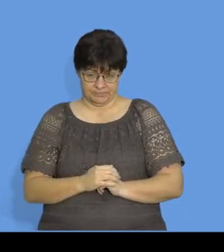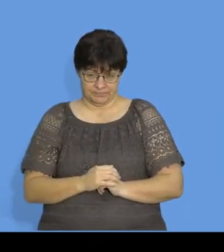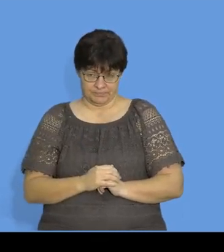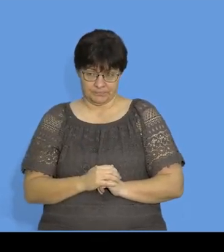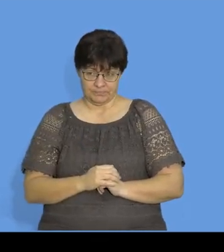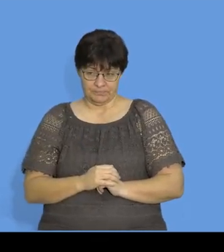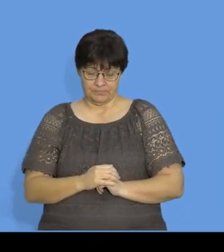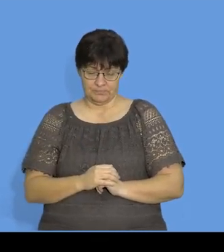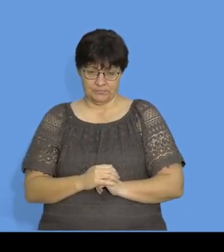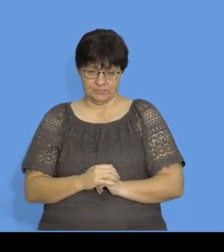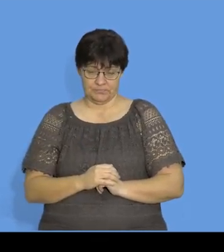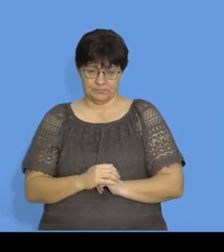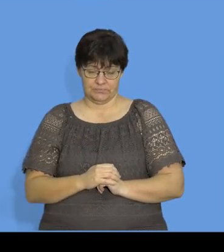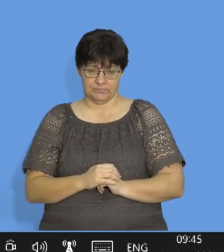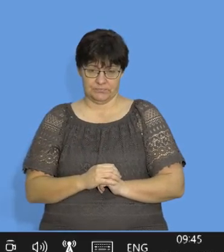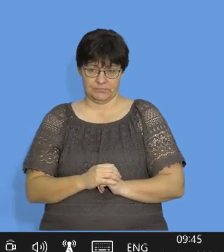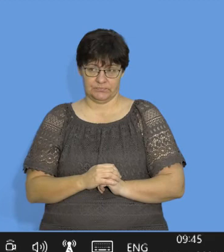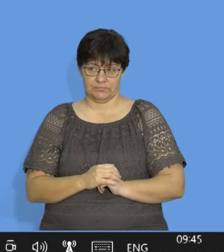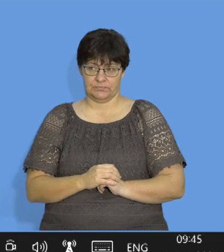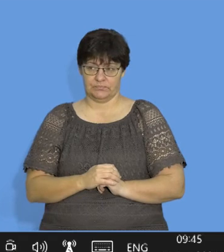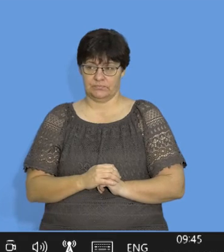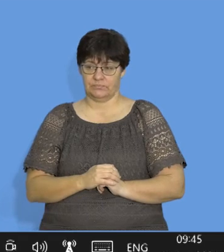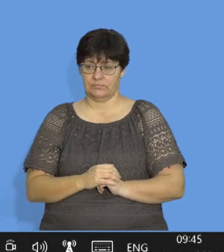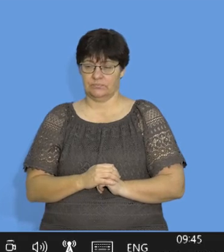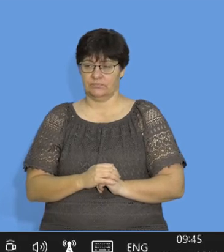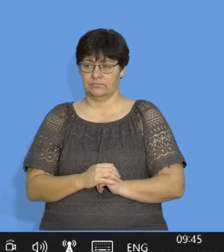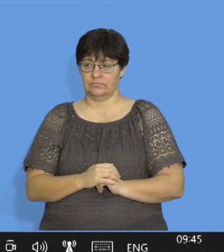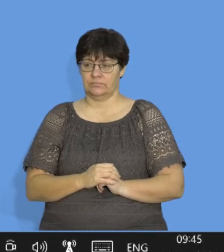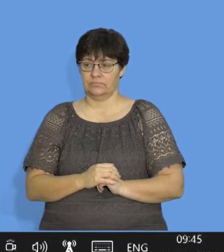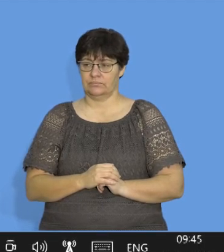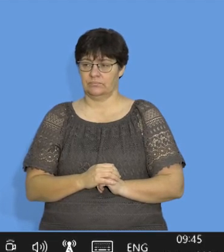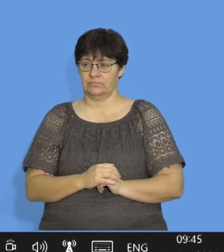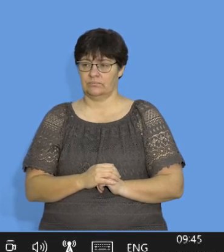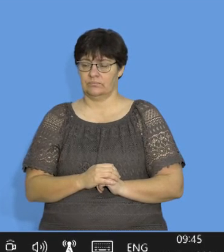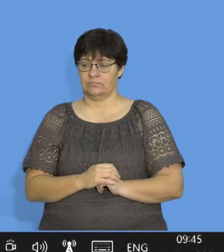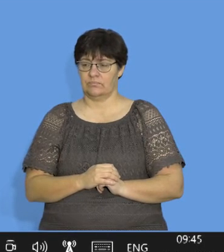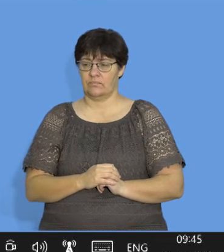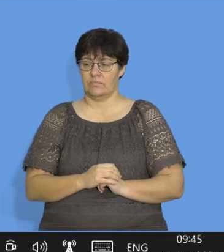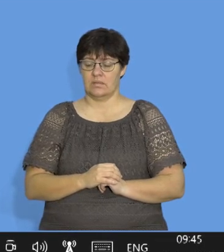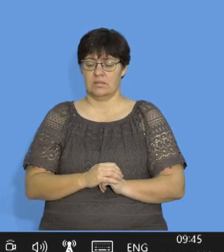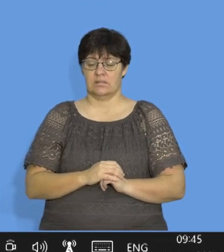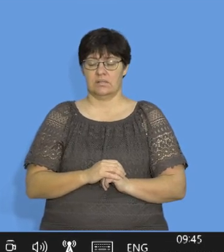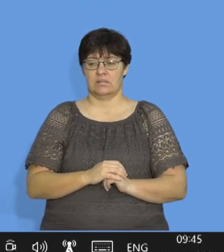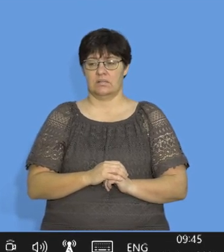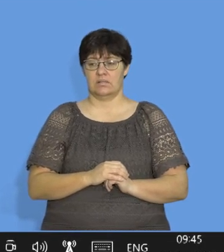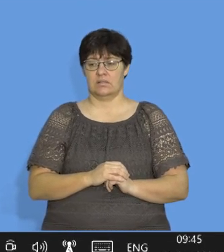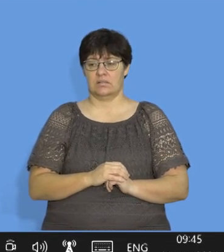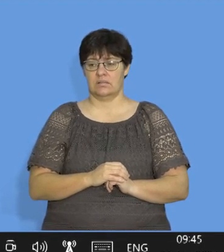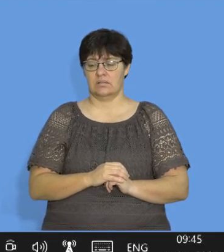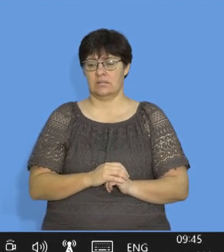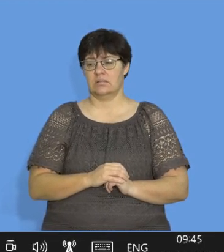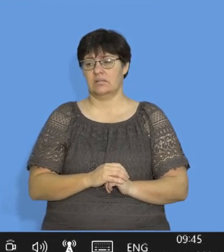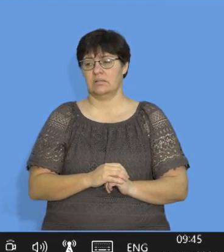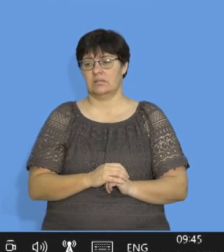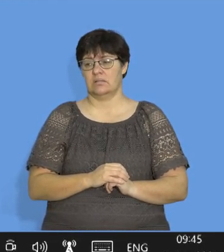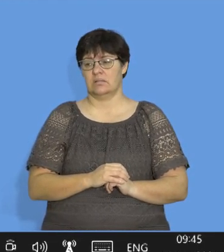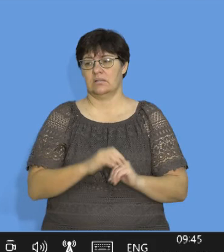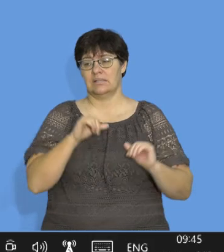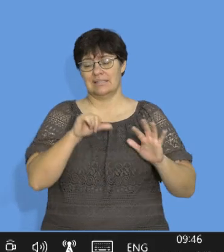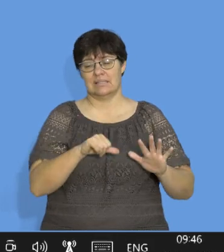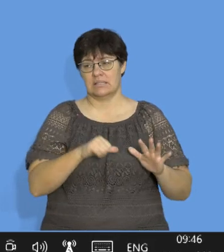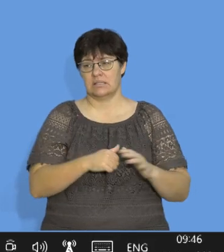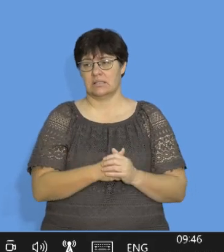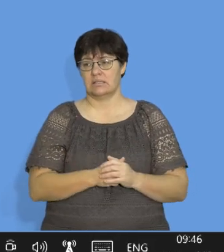times by 4. Okay? So let's do it on the calculator. So we've got 16 plus 0